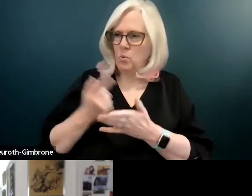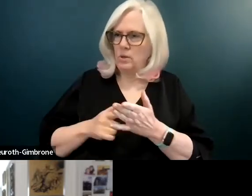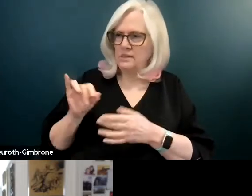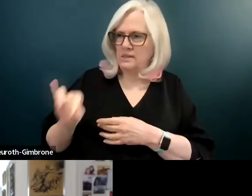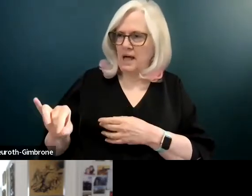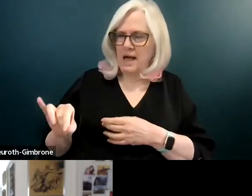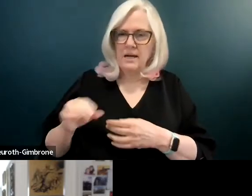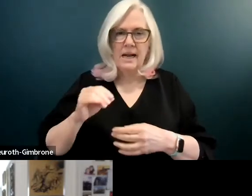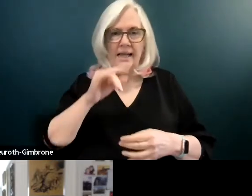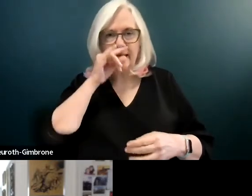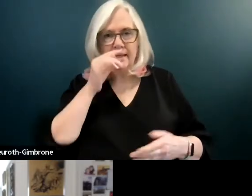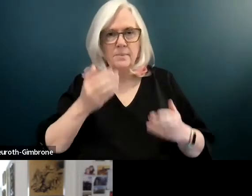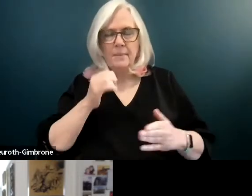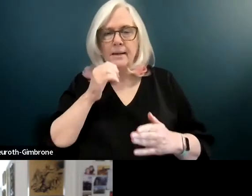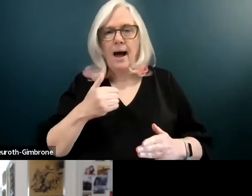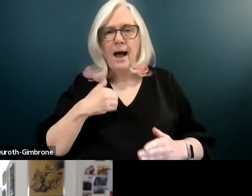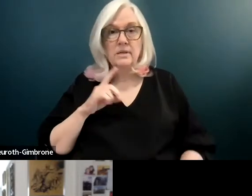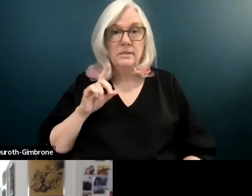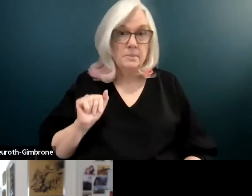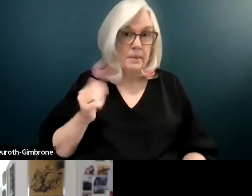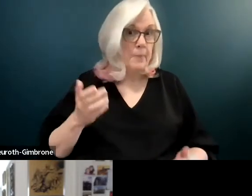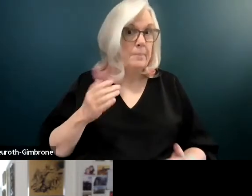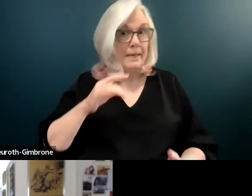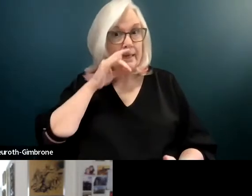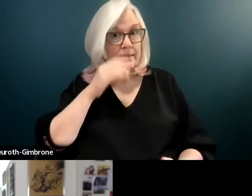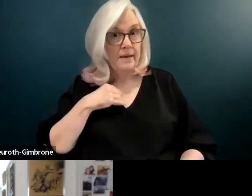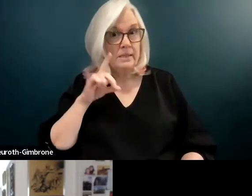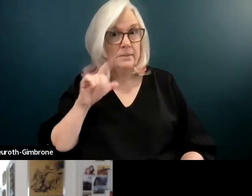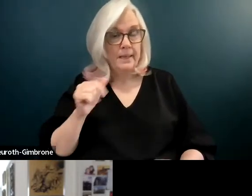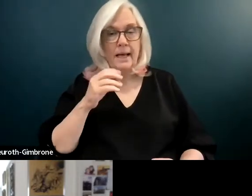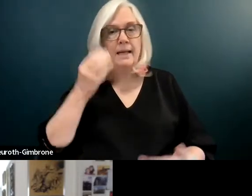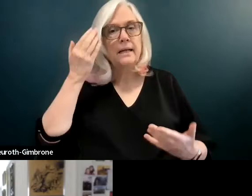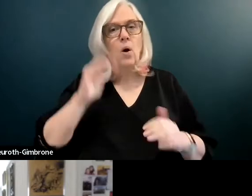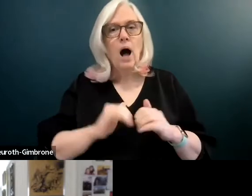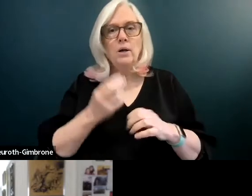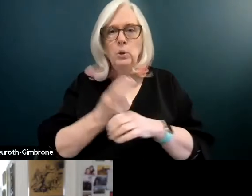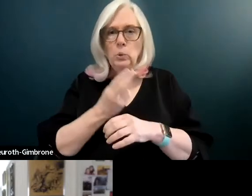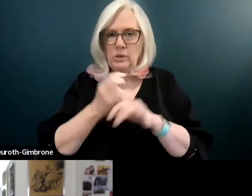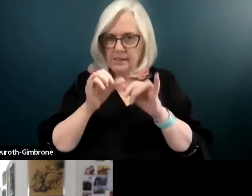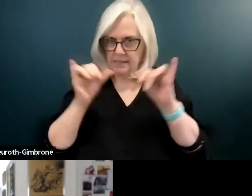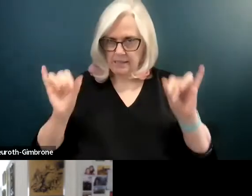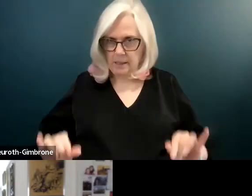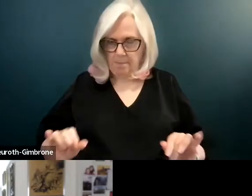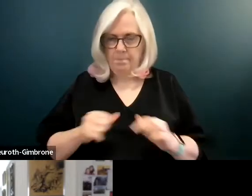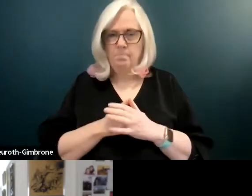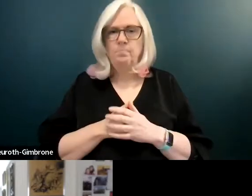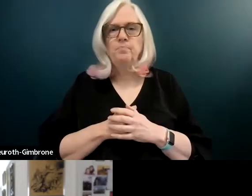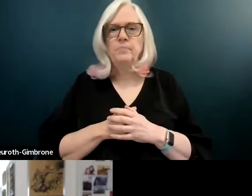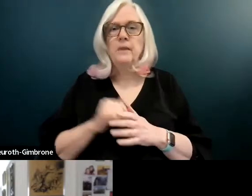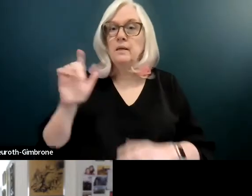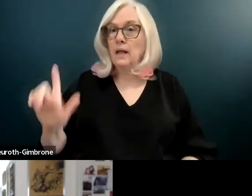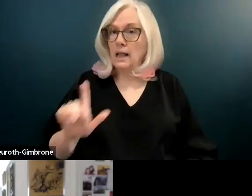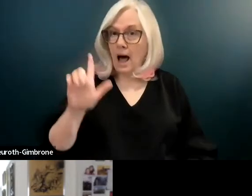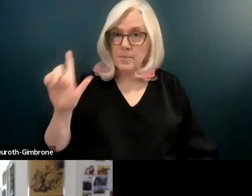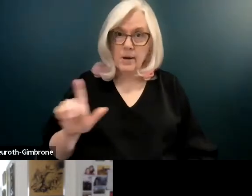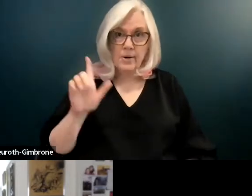kids may not have a disability, the kids may have a disability, and they don't know how to use the system. So, the library can be